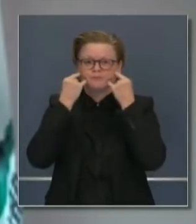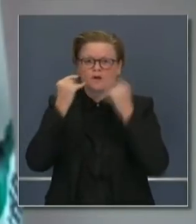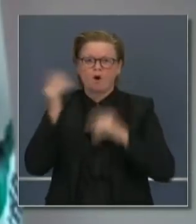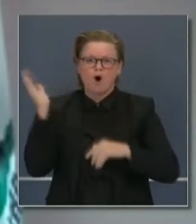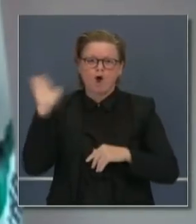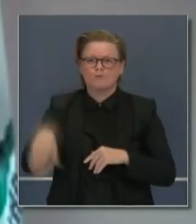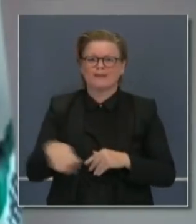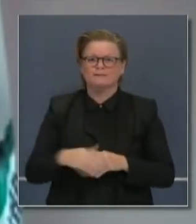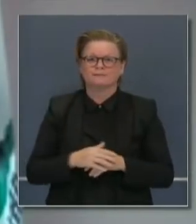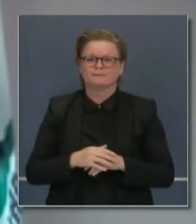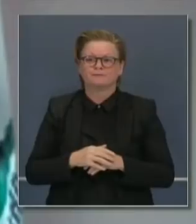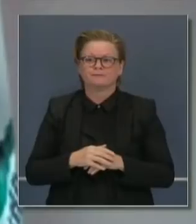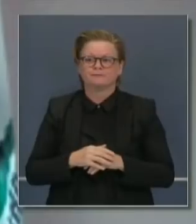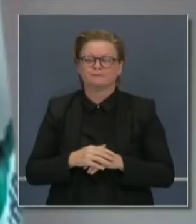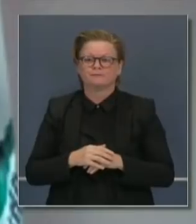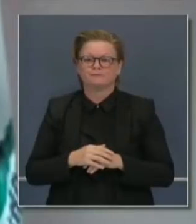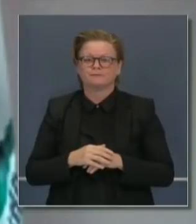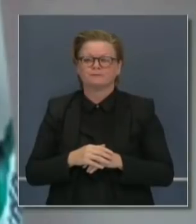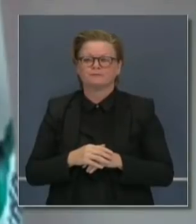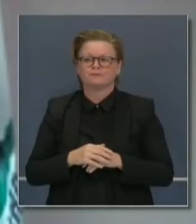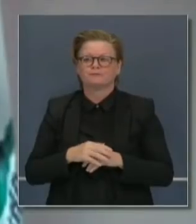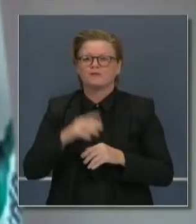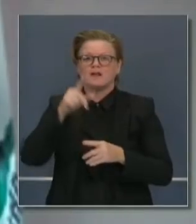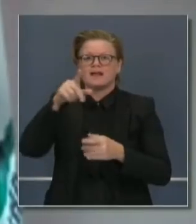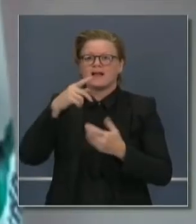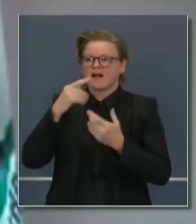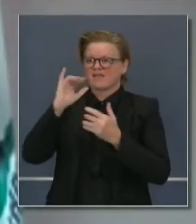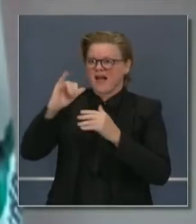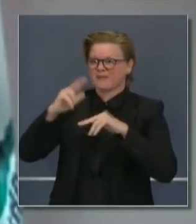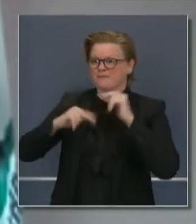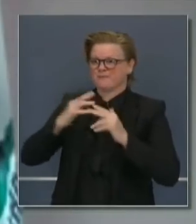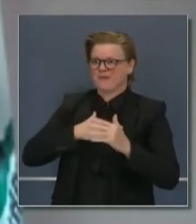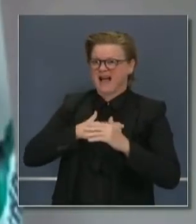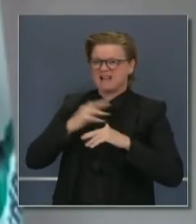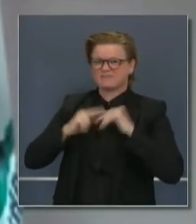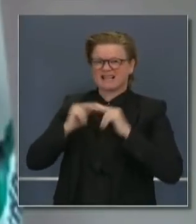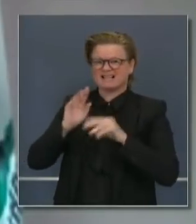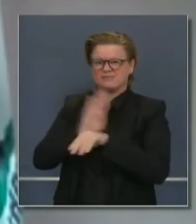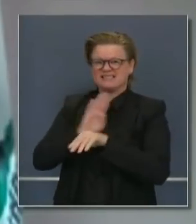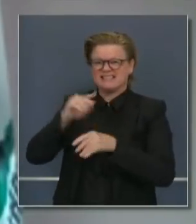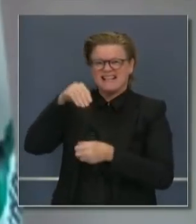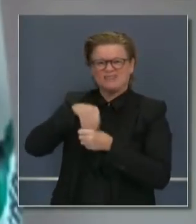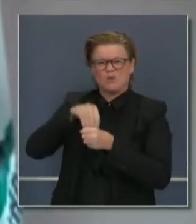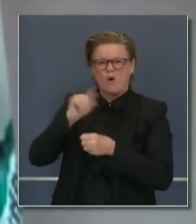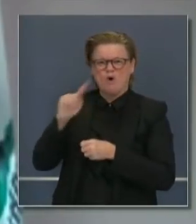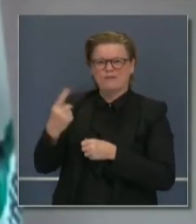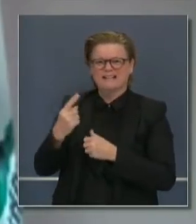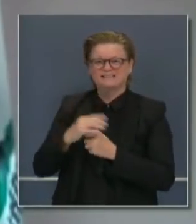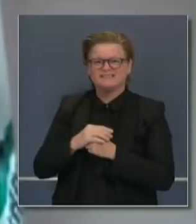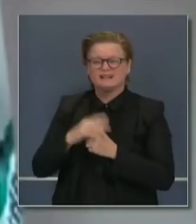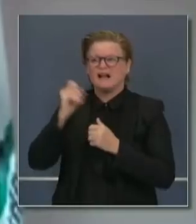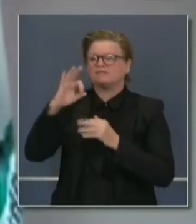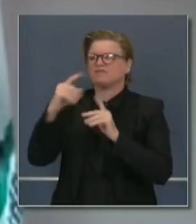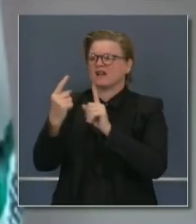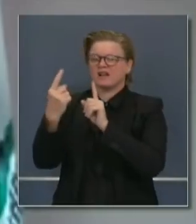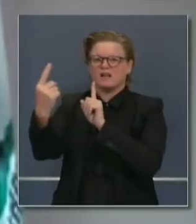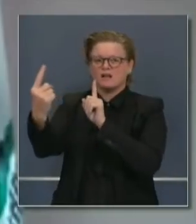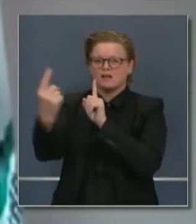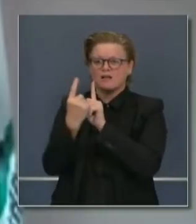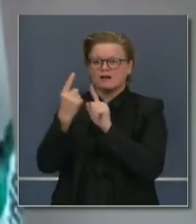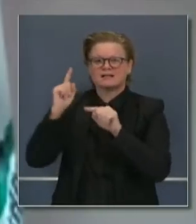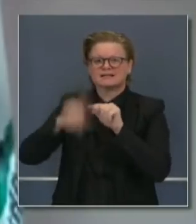consistently, where they are indoors rather than outdoors, where physical distance is difficult to maintain, that each of